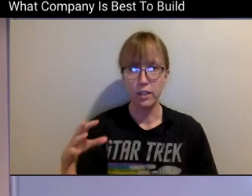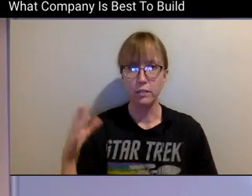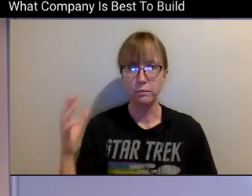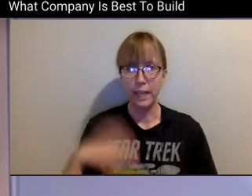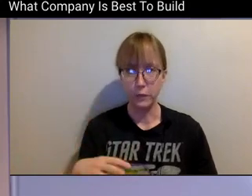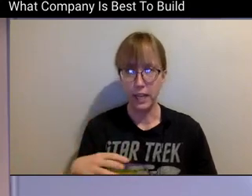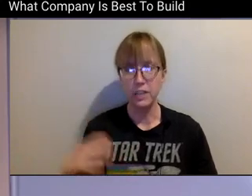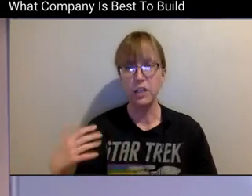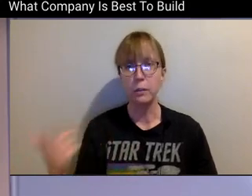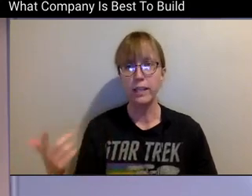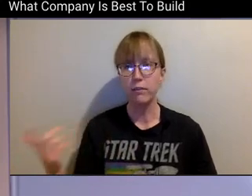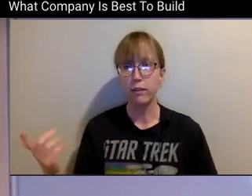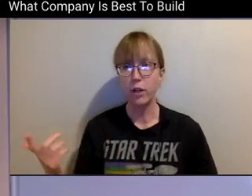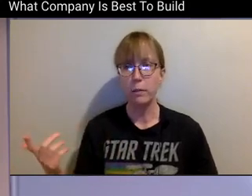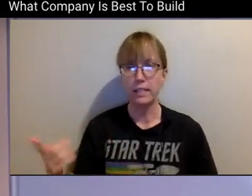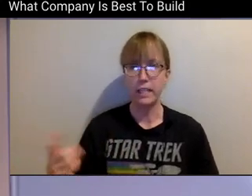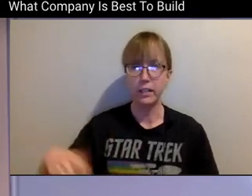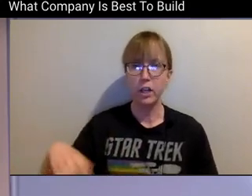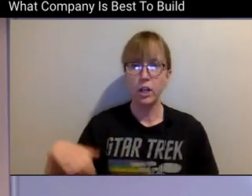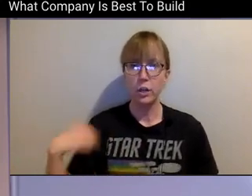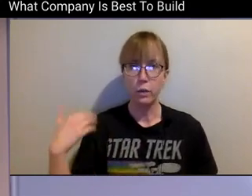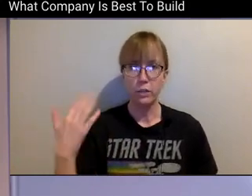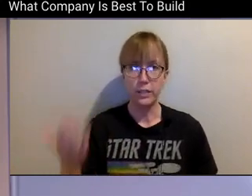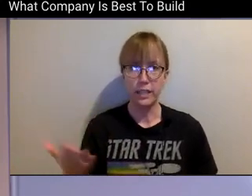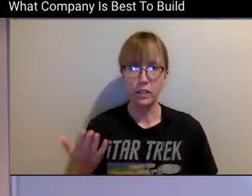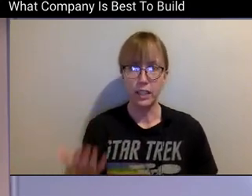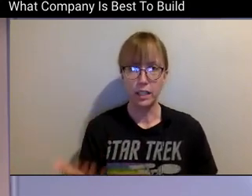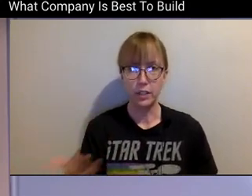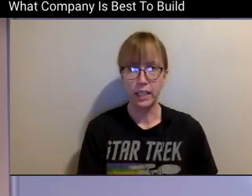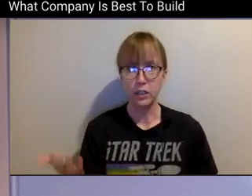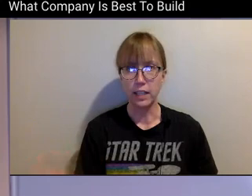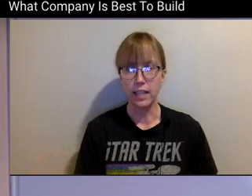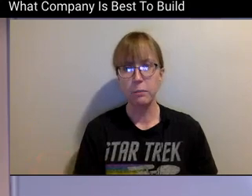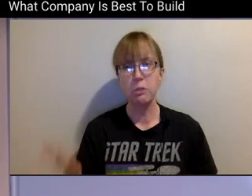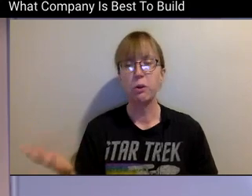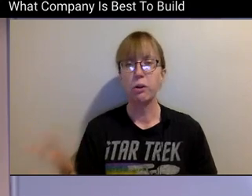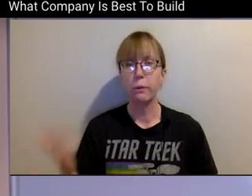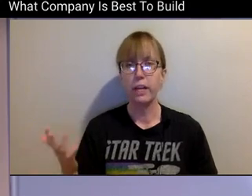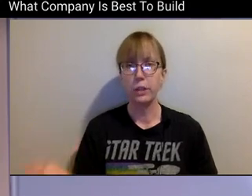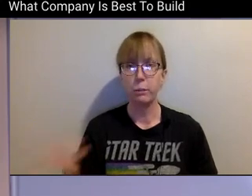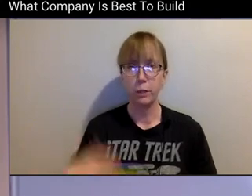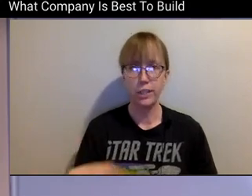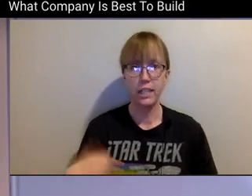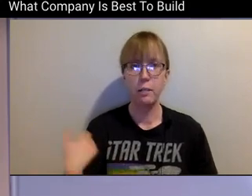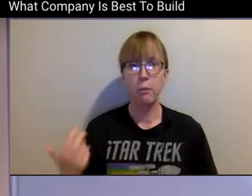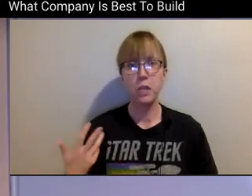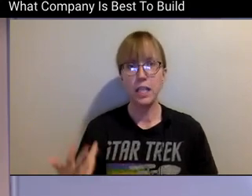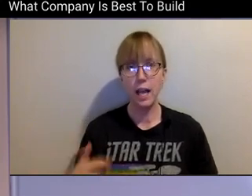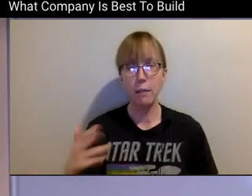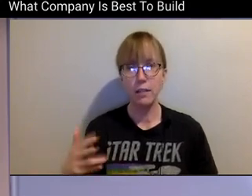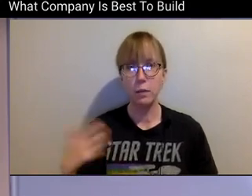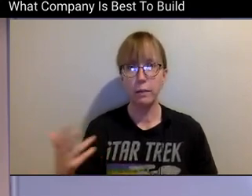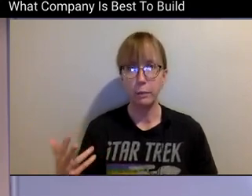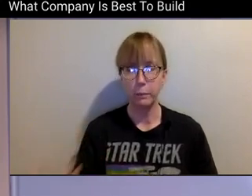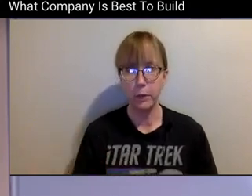entire downline. So we know volume, it's either when you sell to customers or when you purchase. Most of the